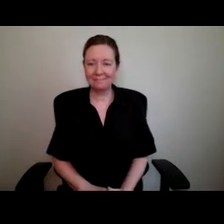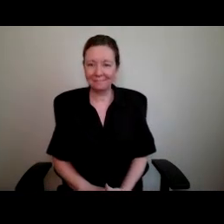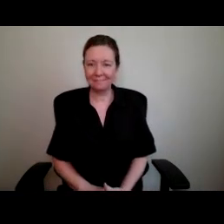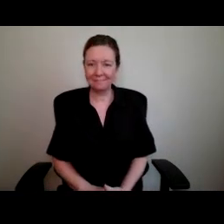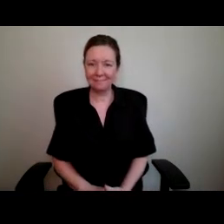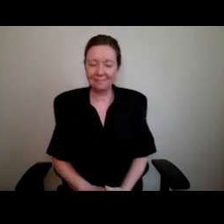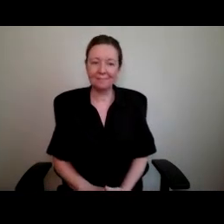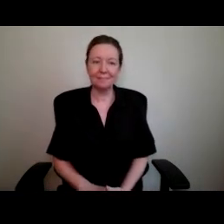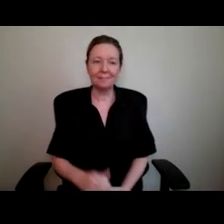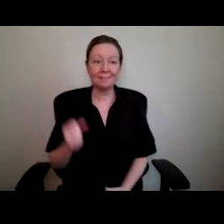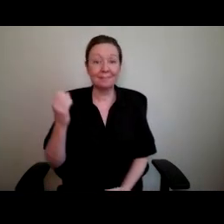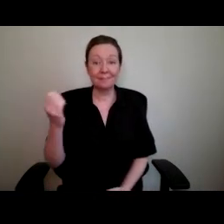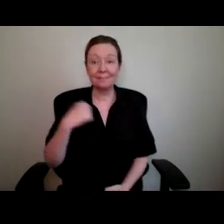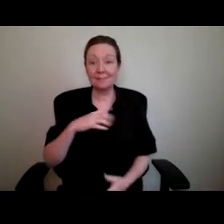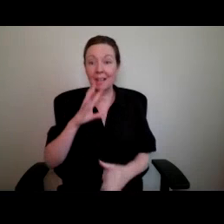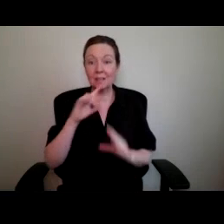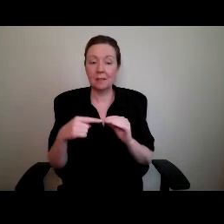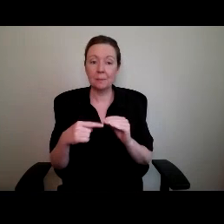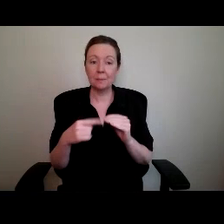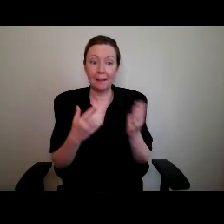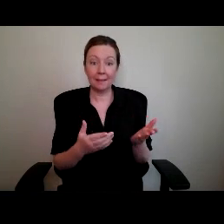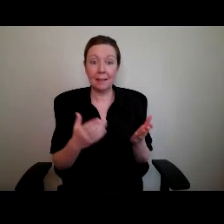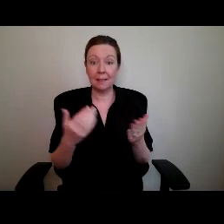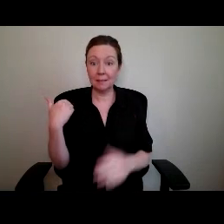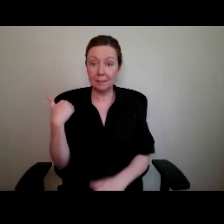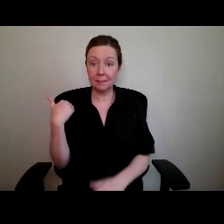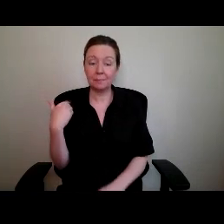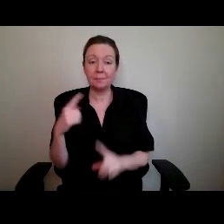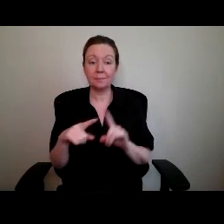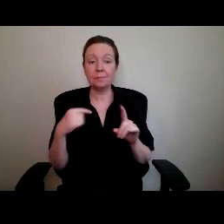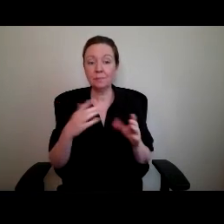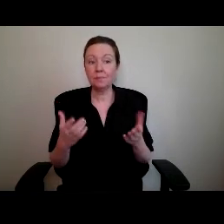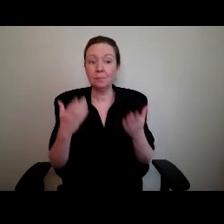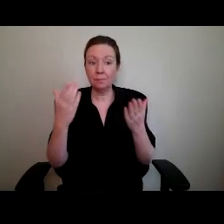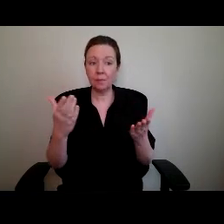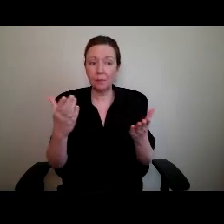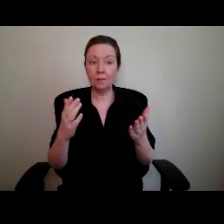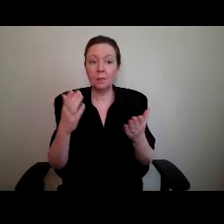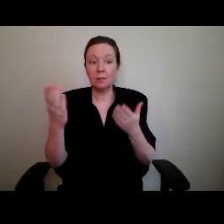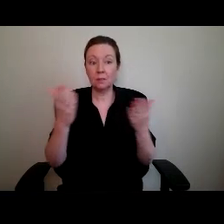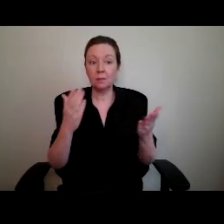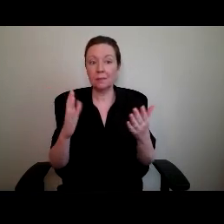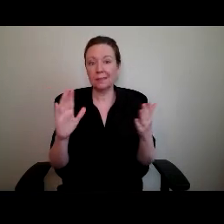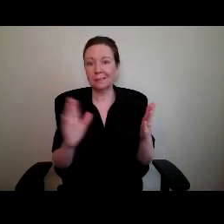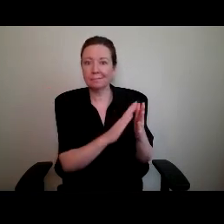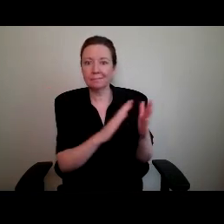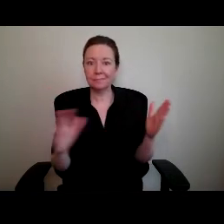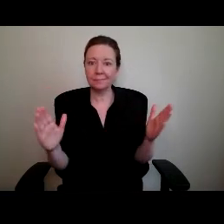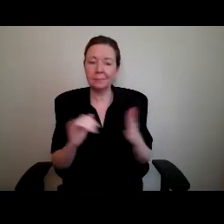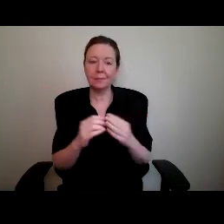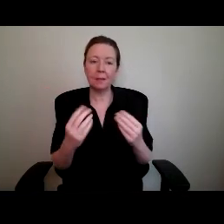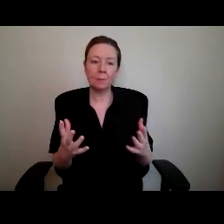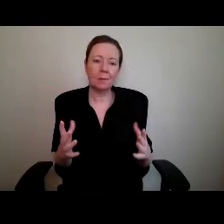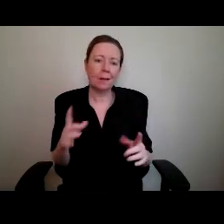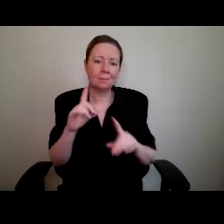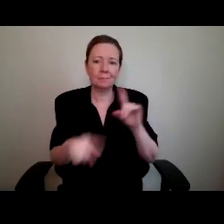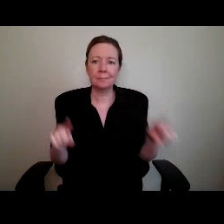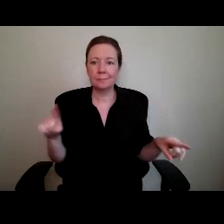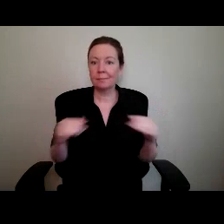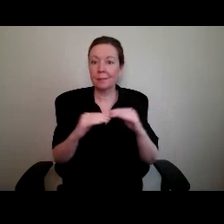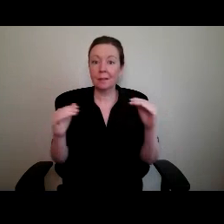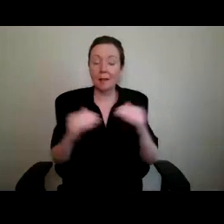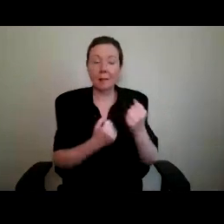And so I talked a little bit about this earlier, but we do offer services along a continuum that provide varying levels of support to